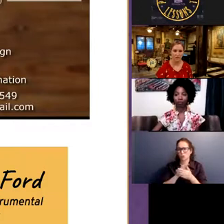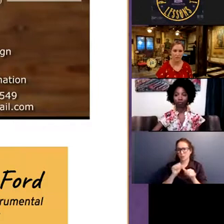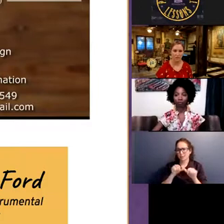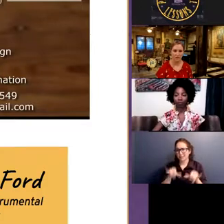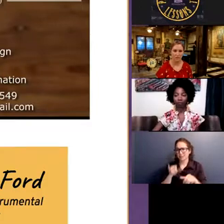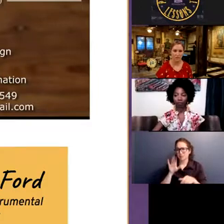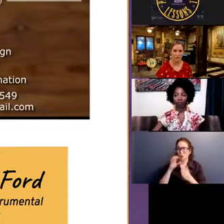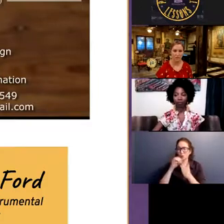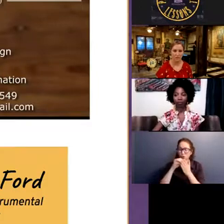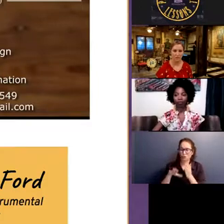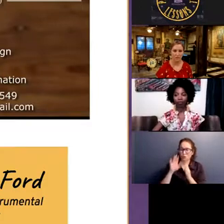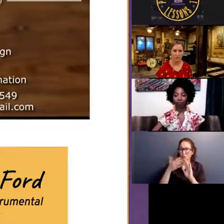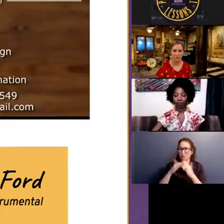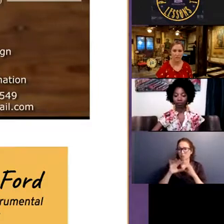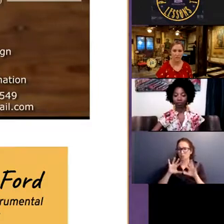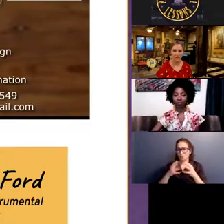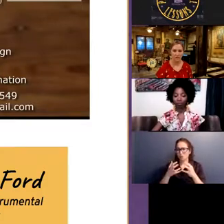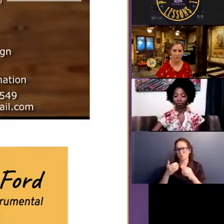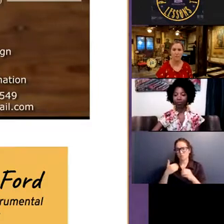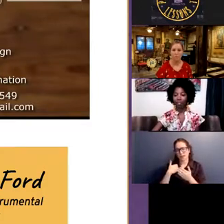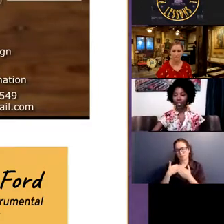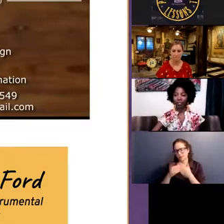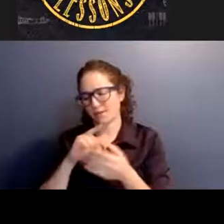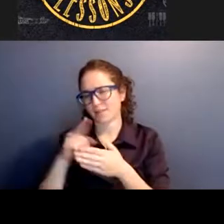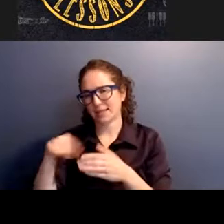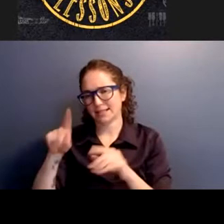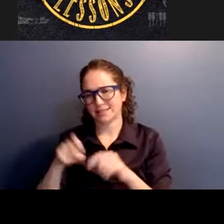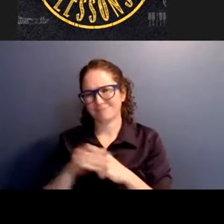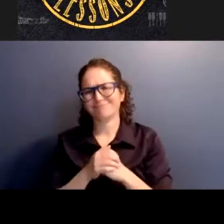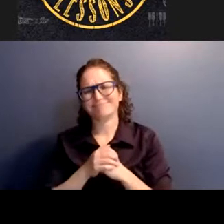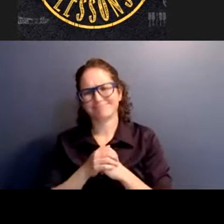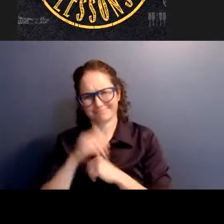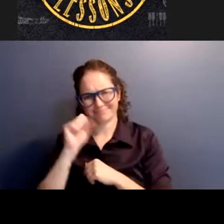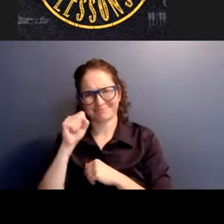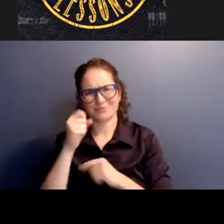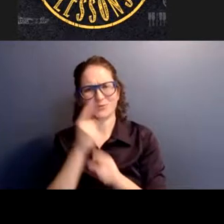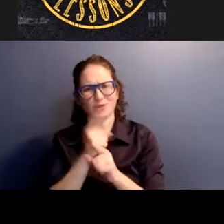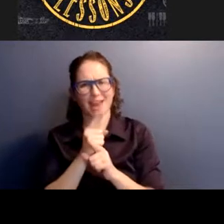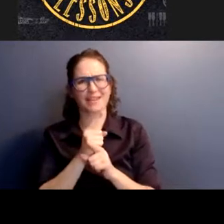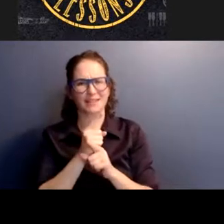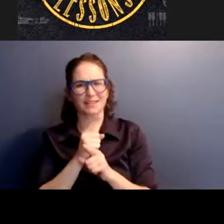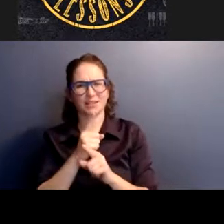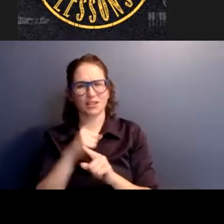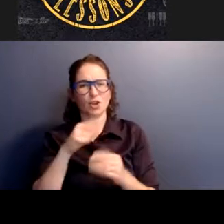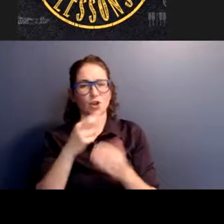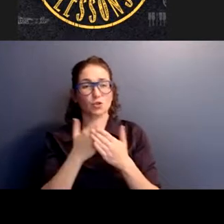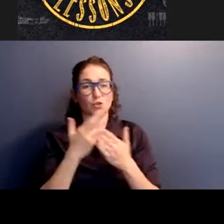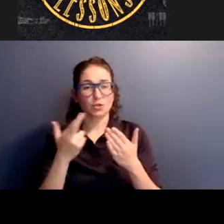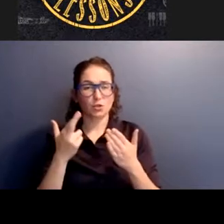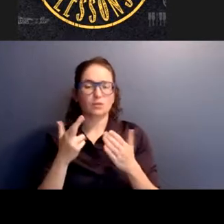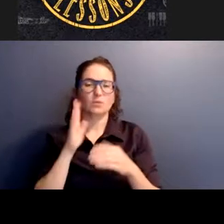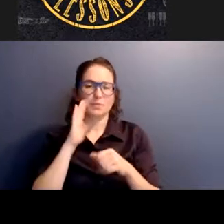your students, your community group has what they need. Absolutely. And again, those resources will be available